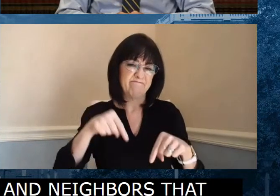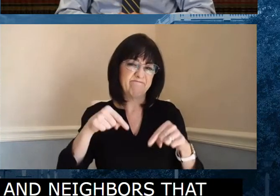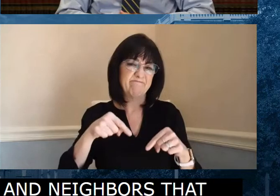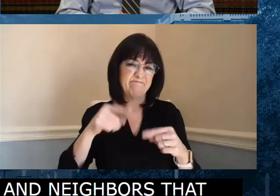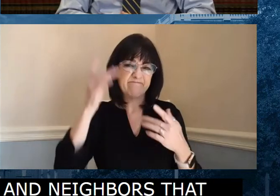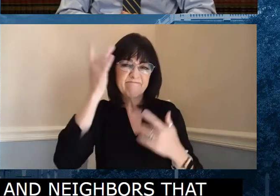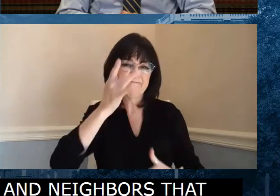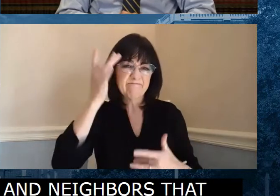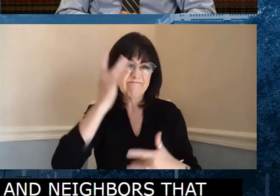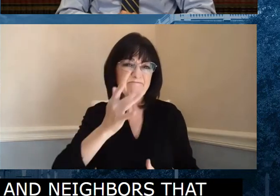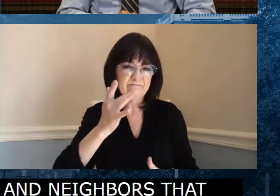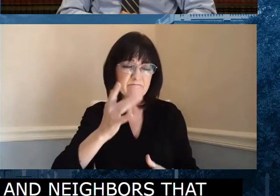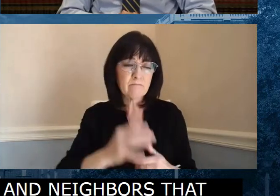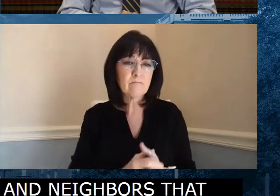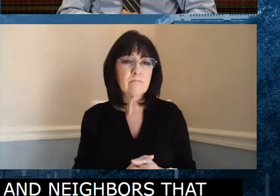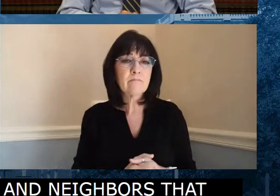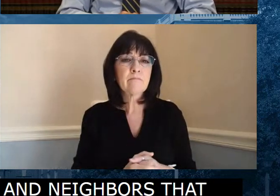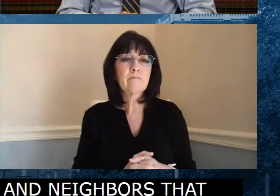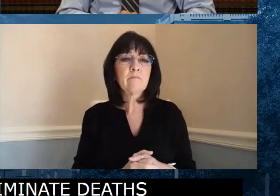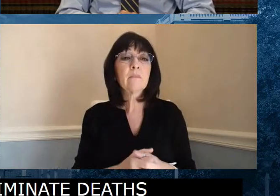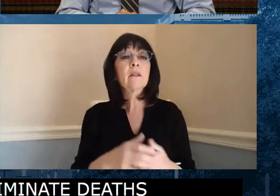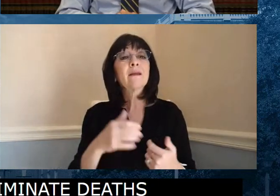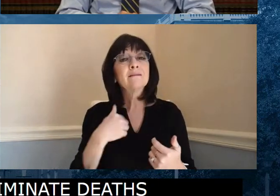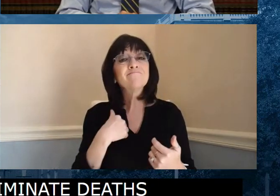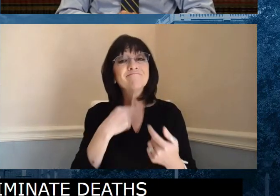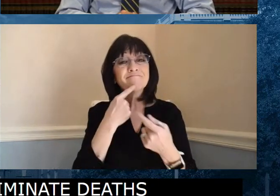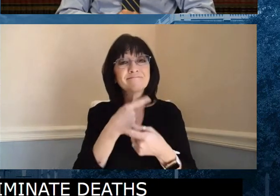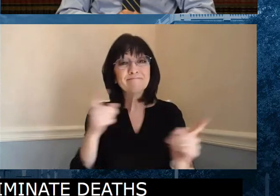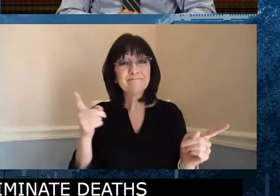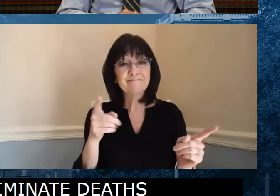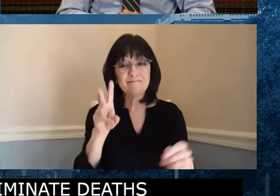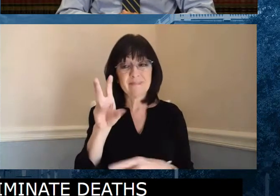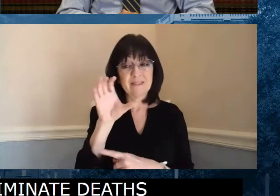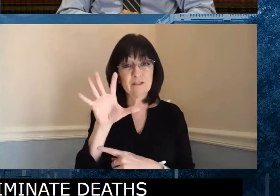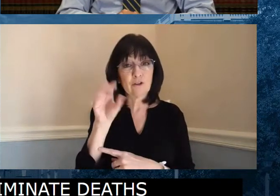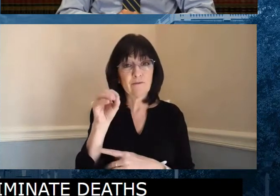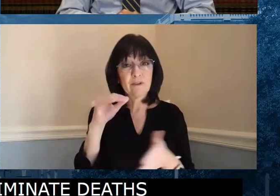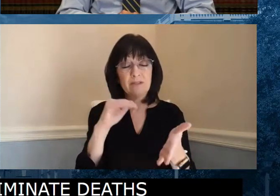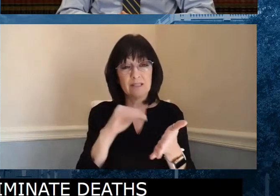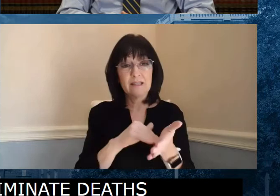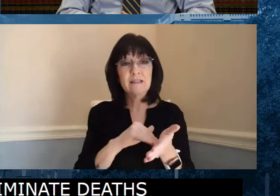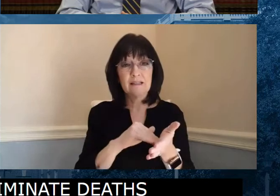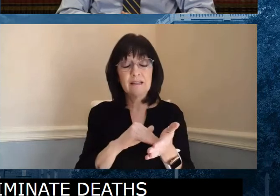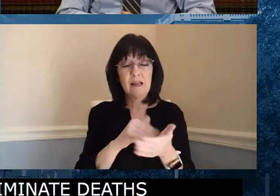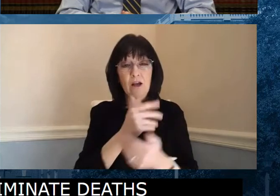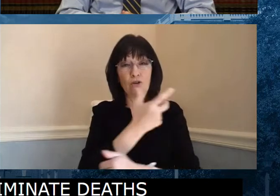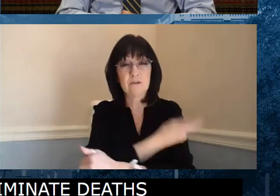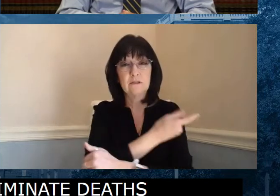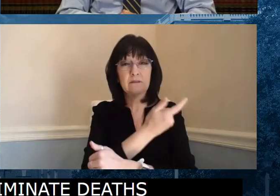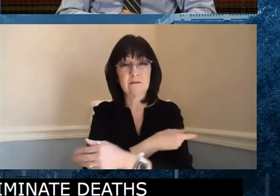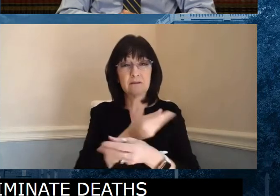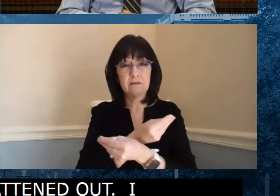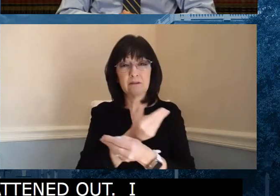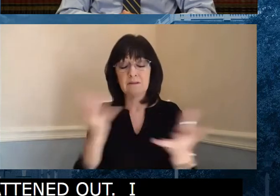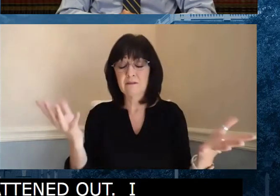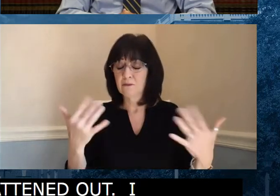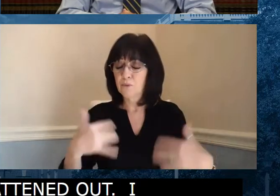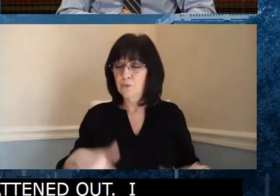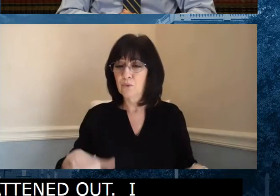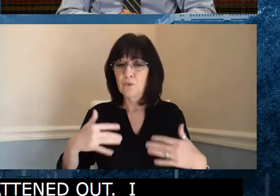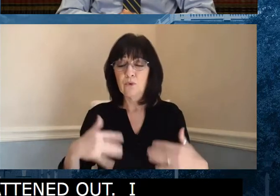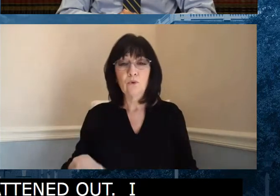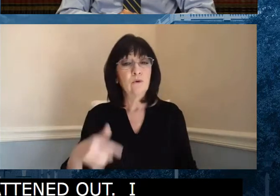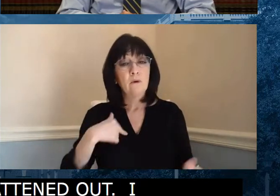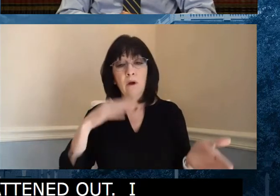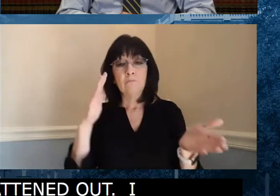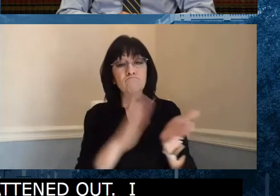of vaccines that have been administered, over 650,000, an incredible number. Kudos